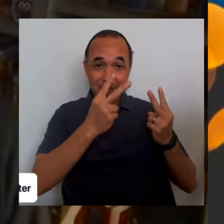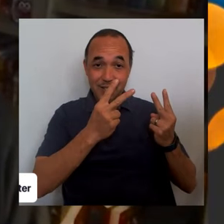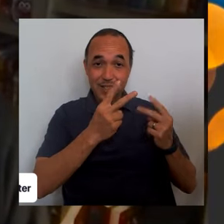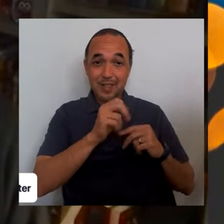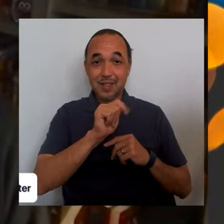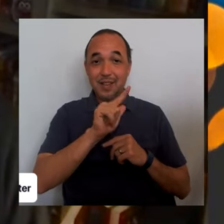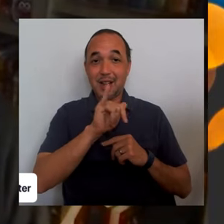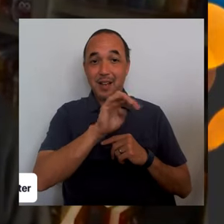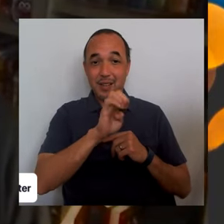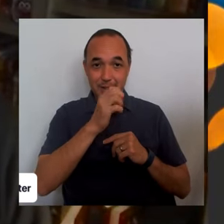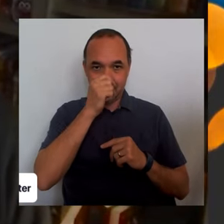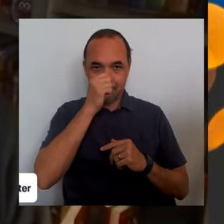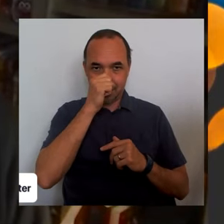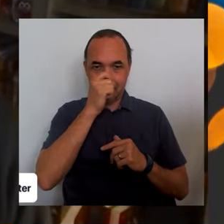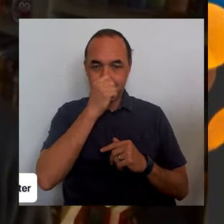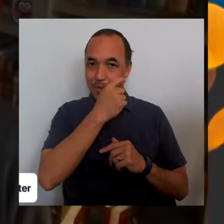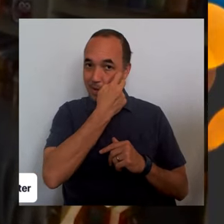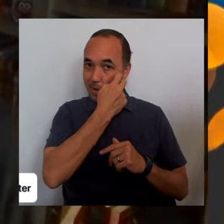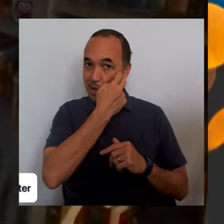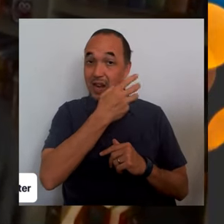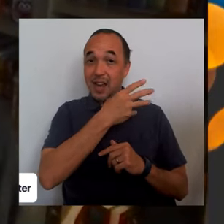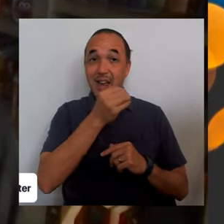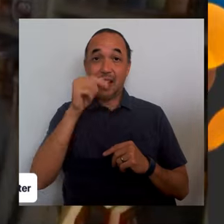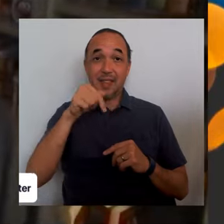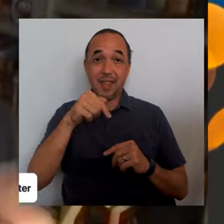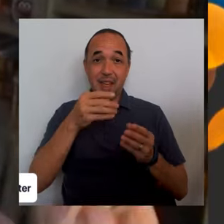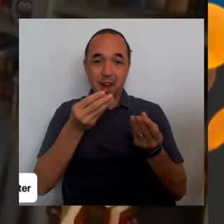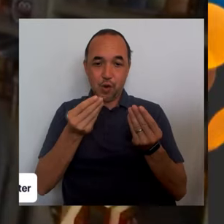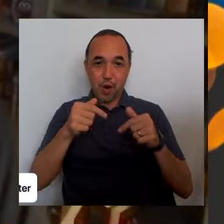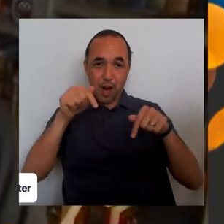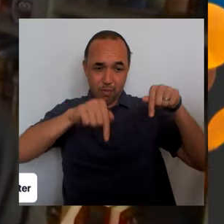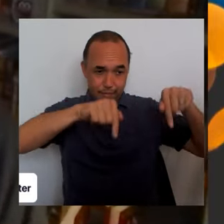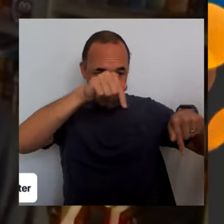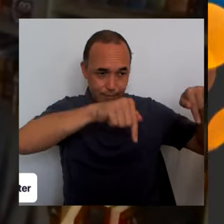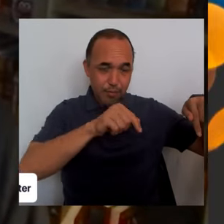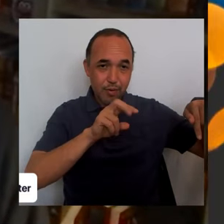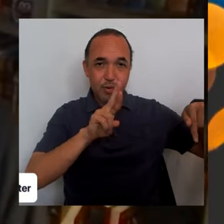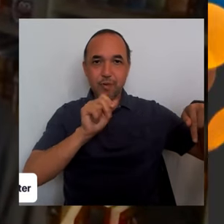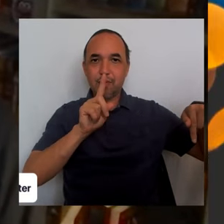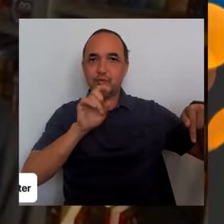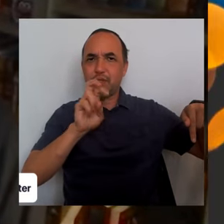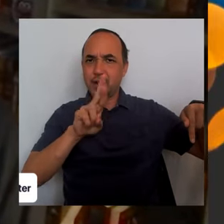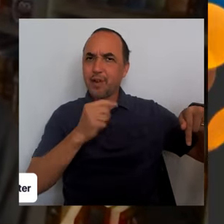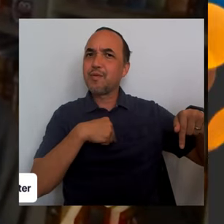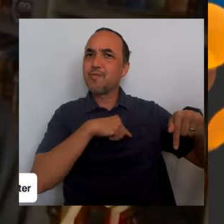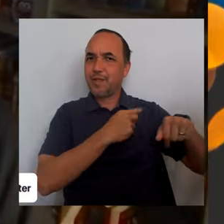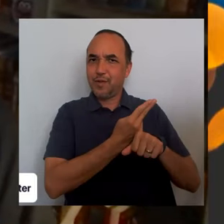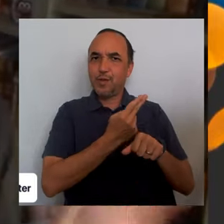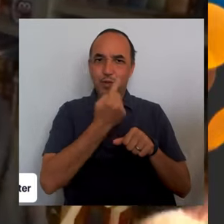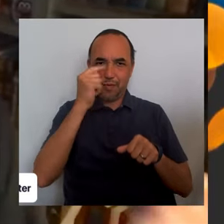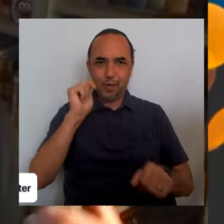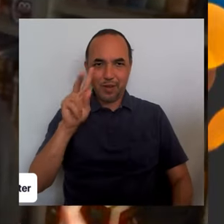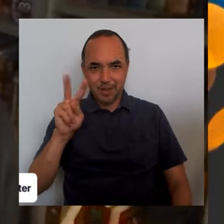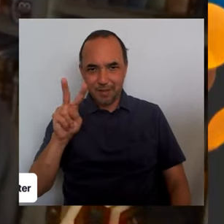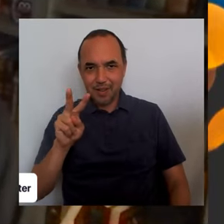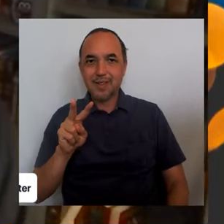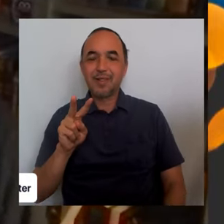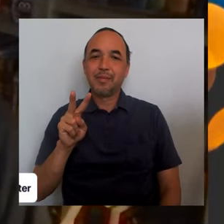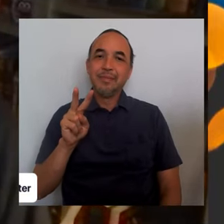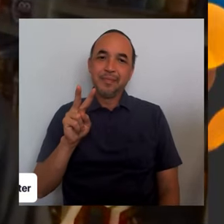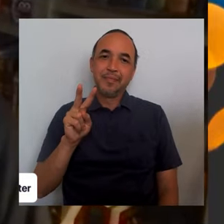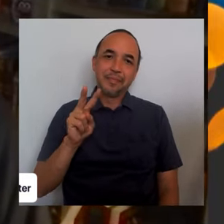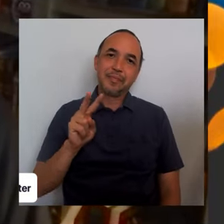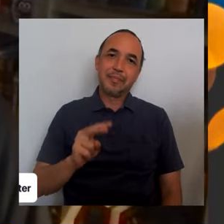cool. And ground penetrating radar, that's something that we've always used on Ghost Hunters and on Ghost Nation as